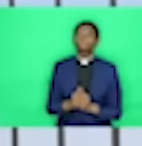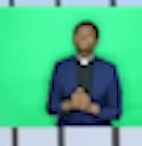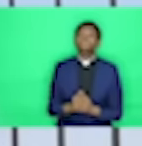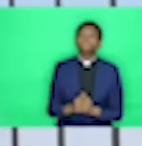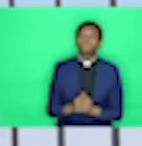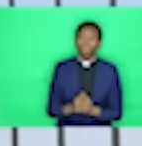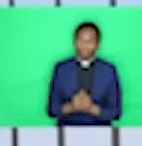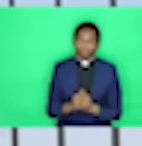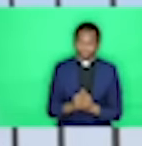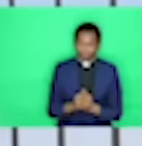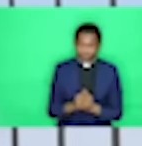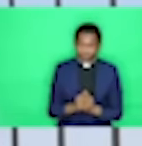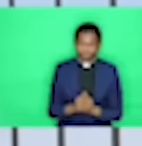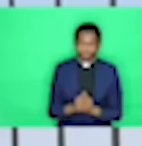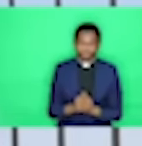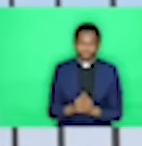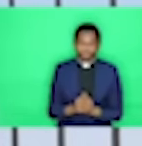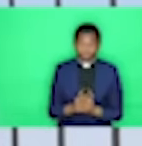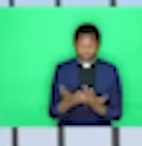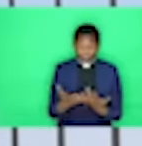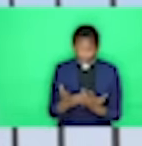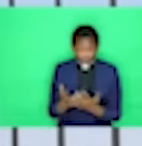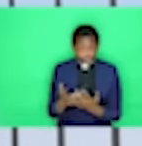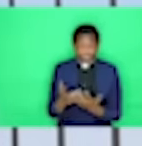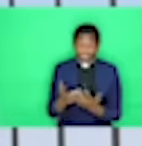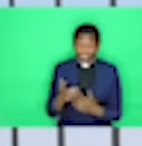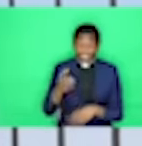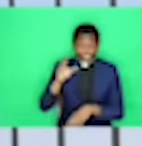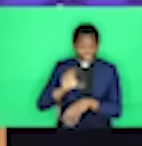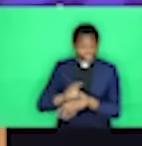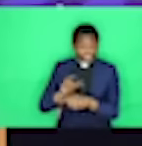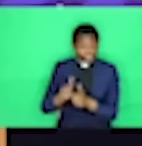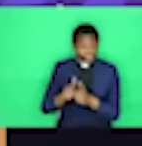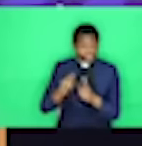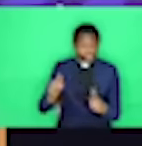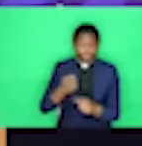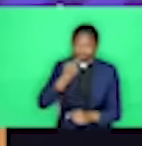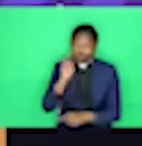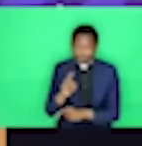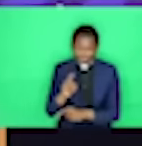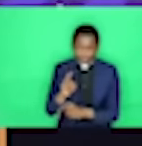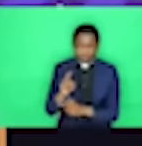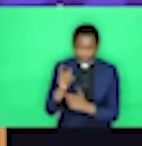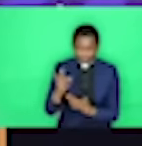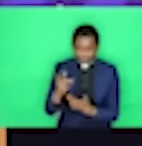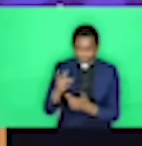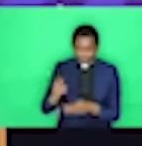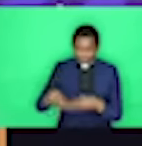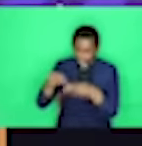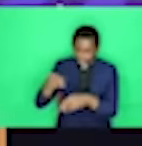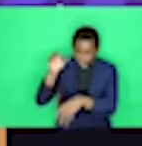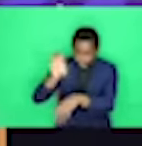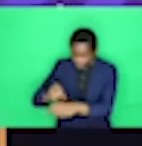See, the Great Commission requires the church to abandon its